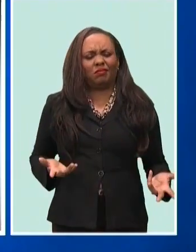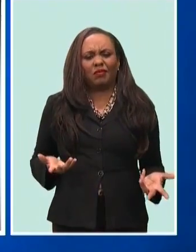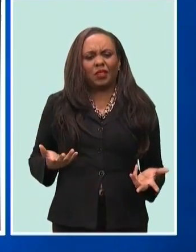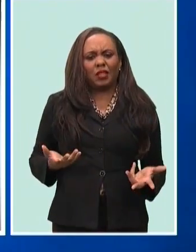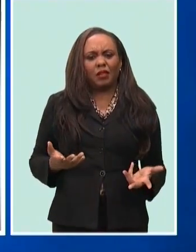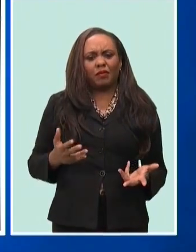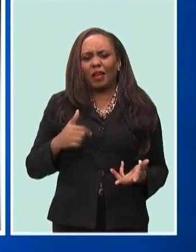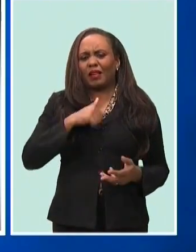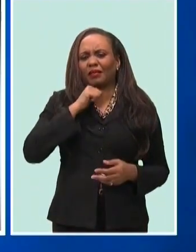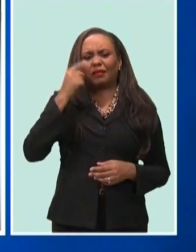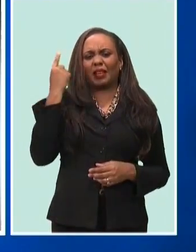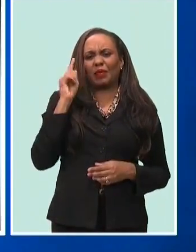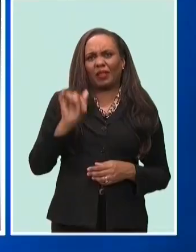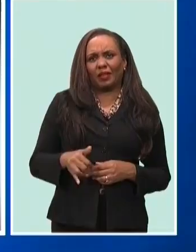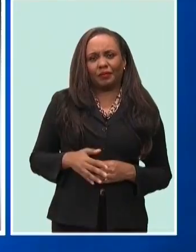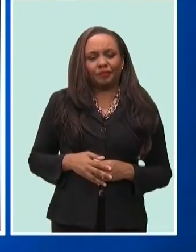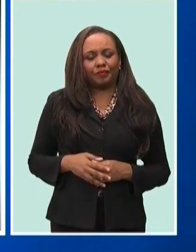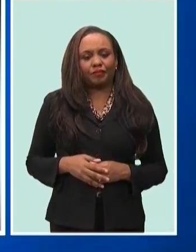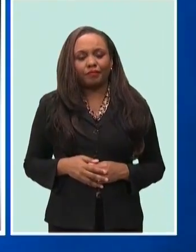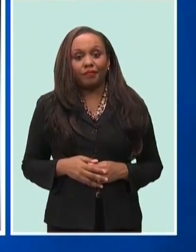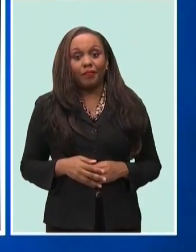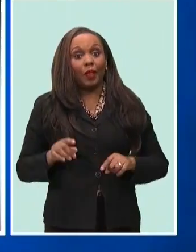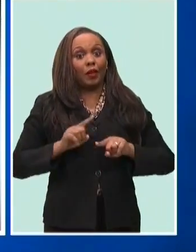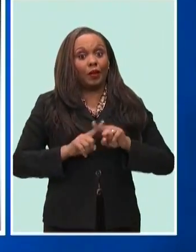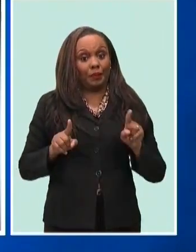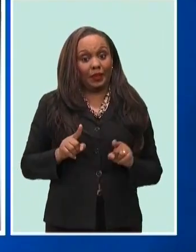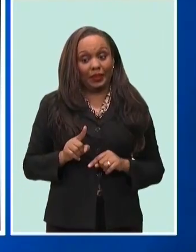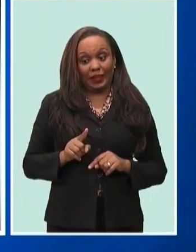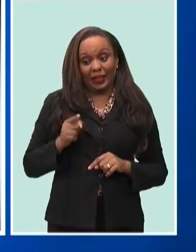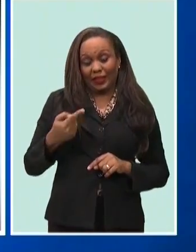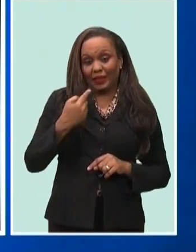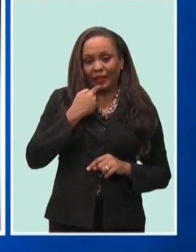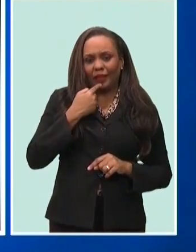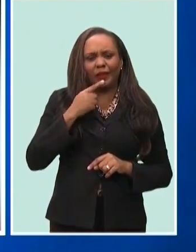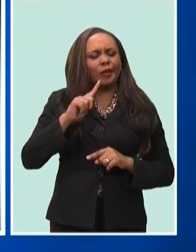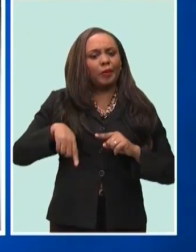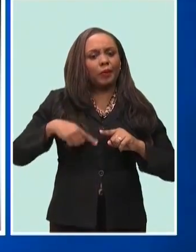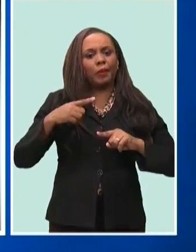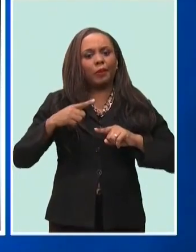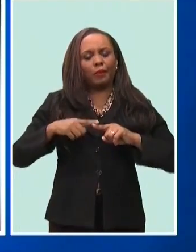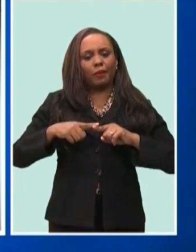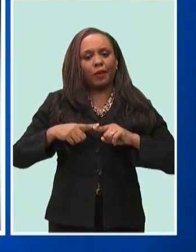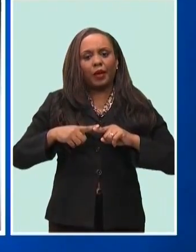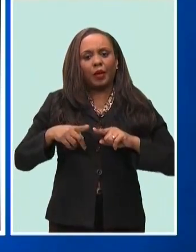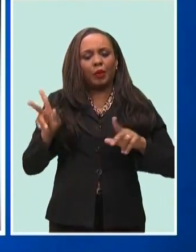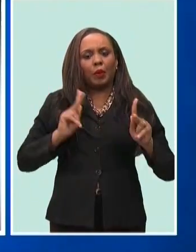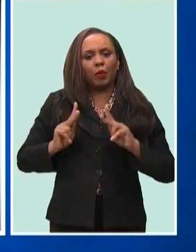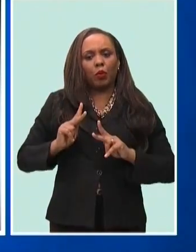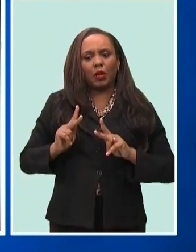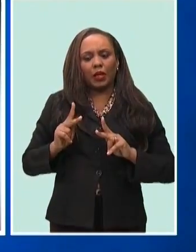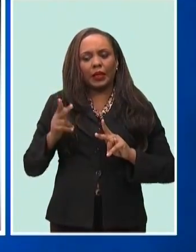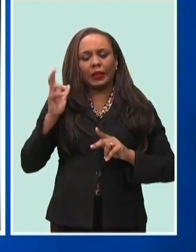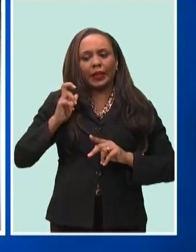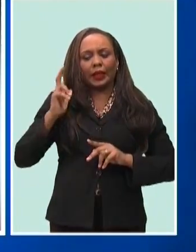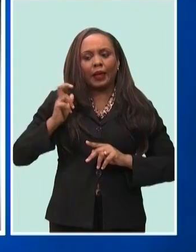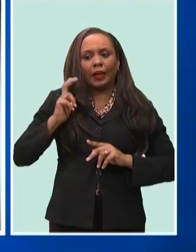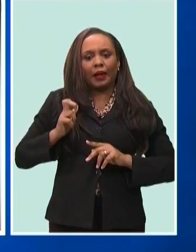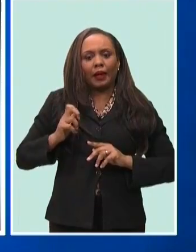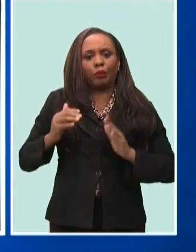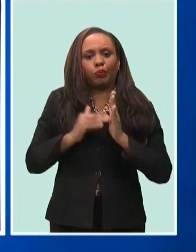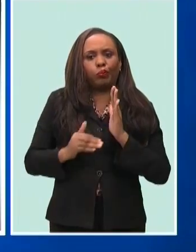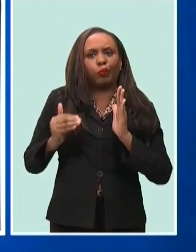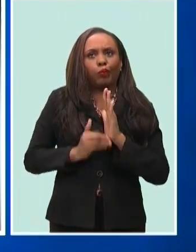cross with people you love. He knew they were onto something historic when the song qualified to contend for the road march title. It's also the first